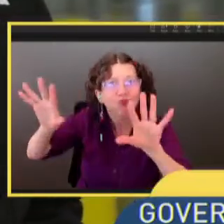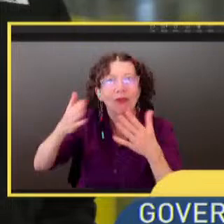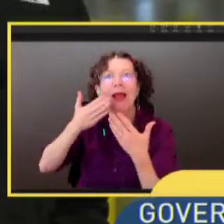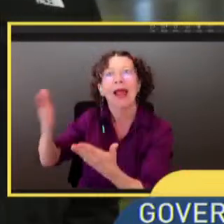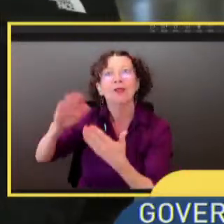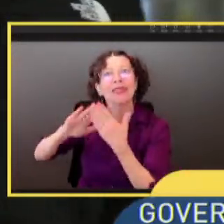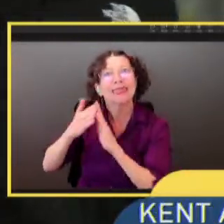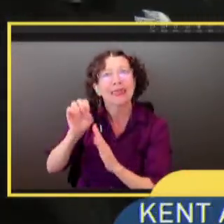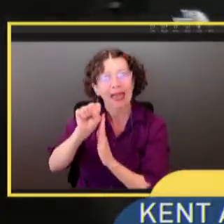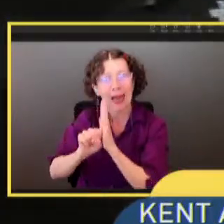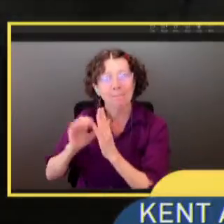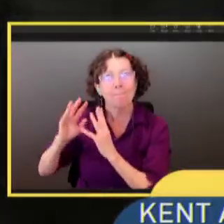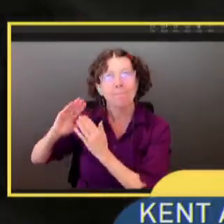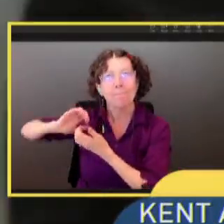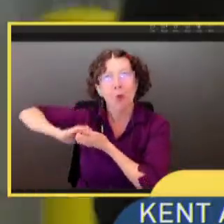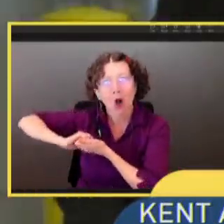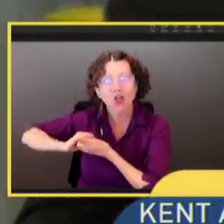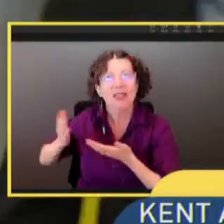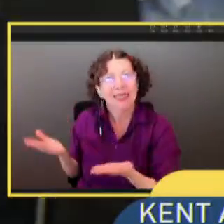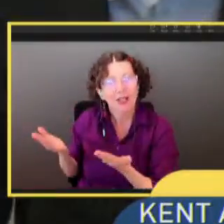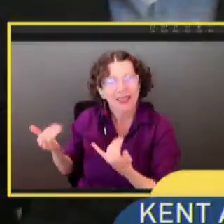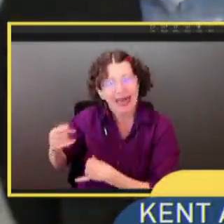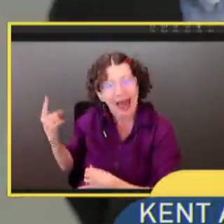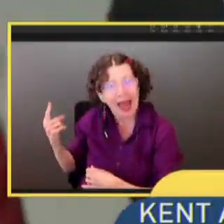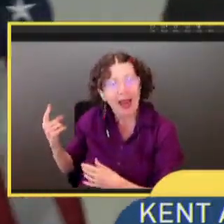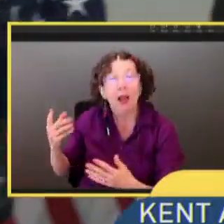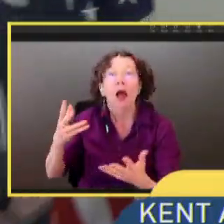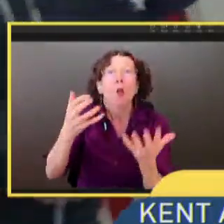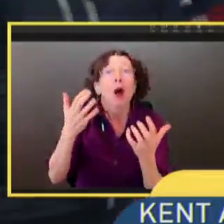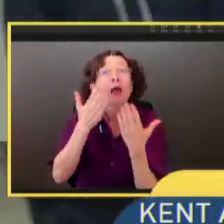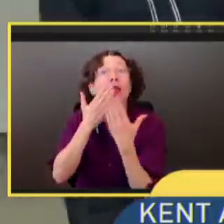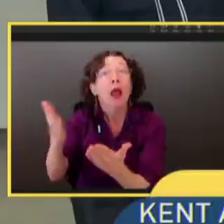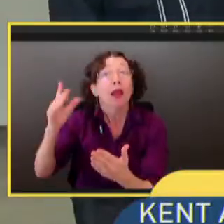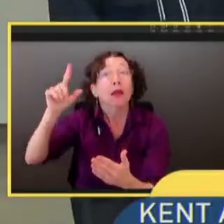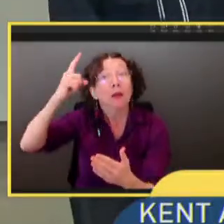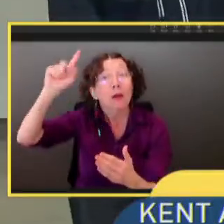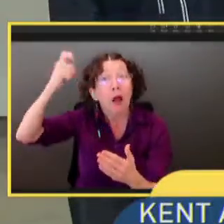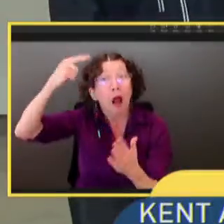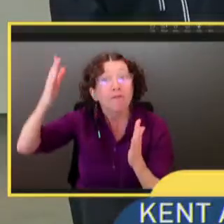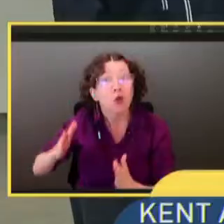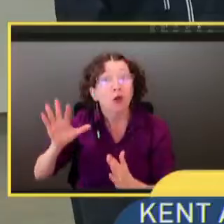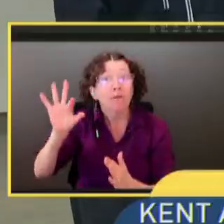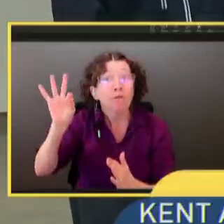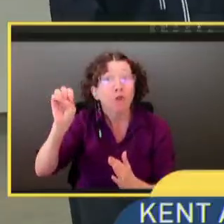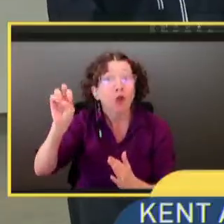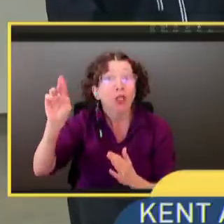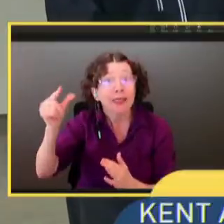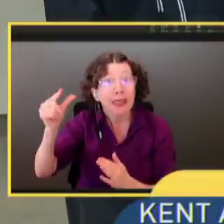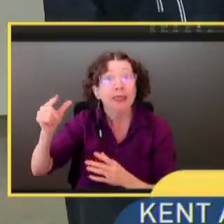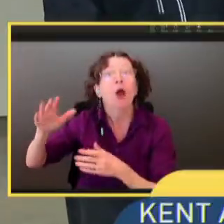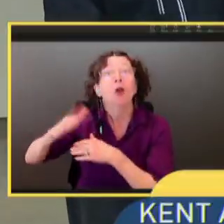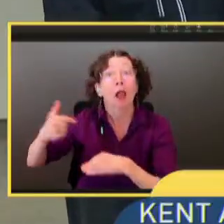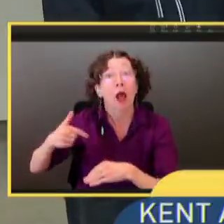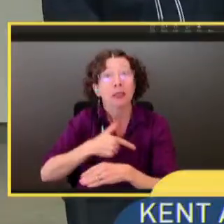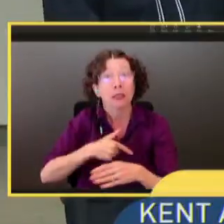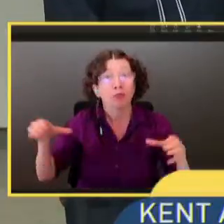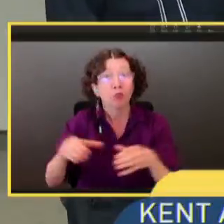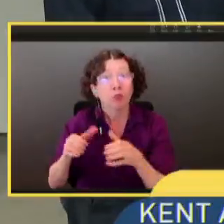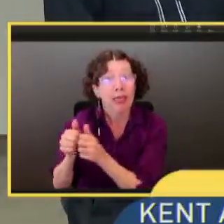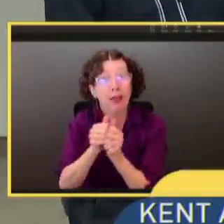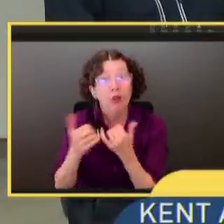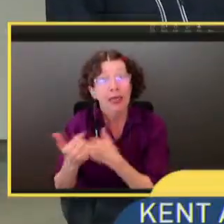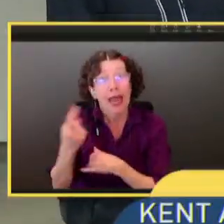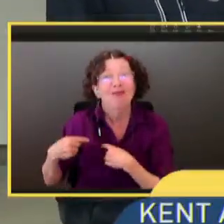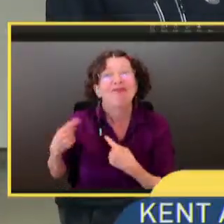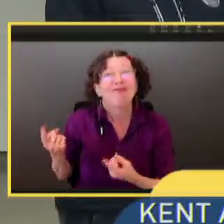go to the Colonel. Thanks, Girmay. Thank you so much, Bob. Thank you to our state teams for organizing this. Thank you to our media partners for getting this information